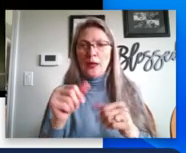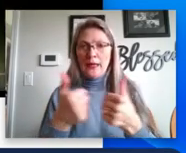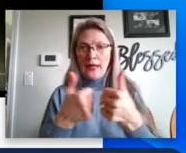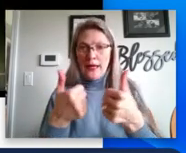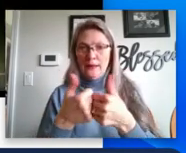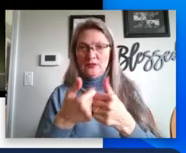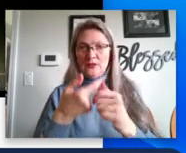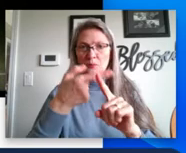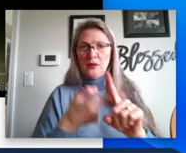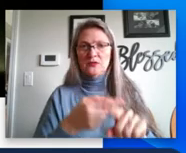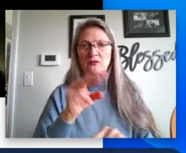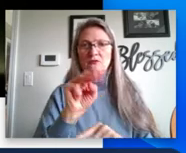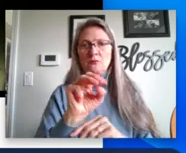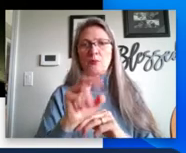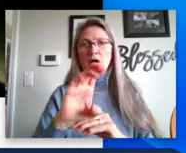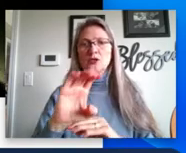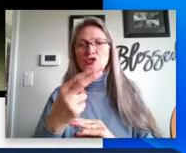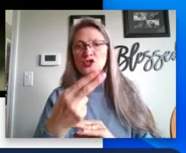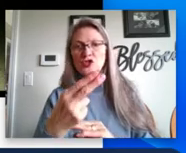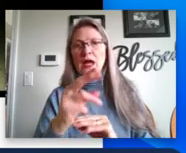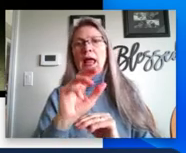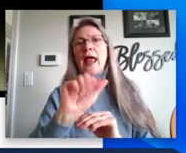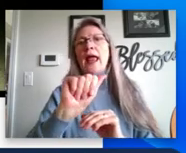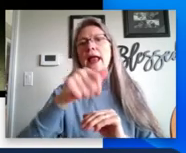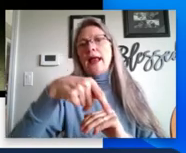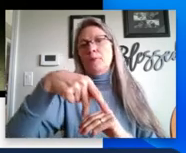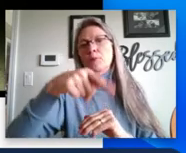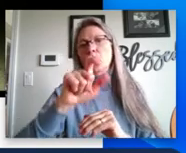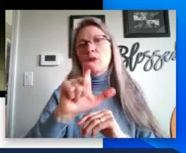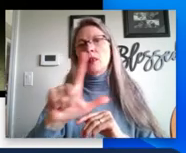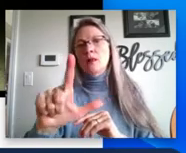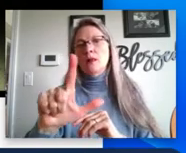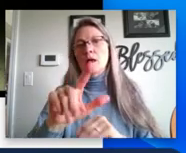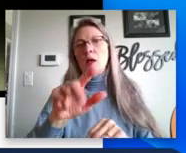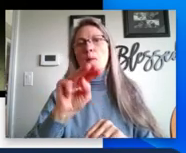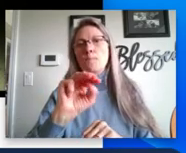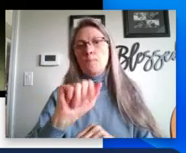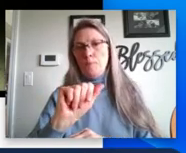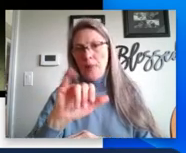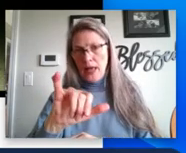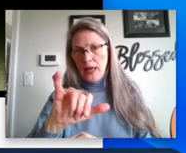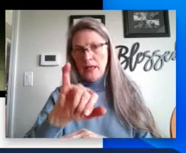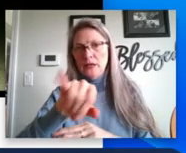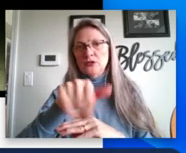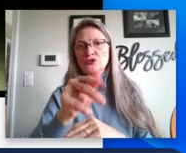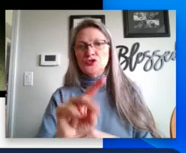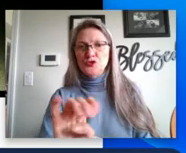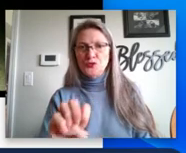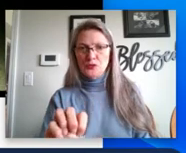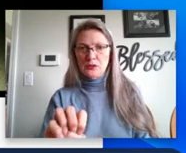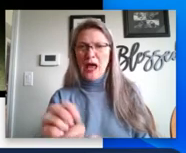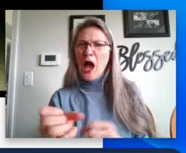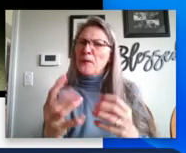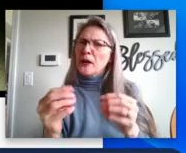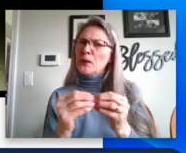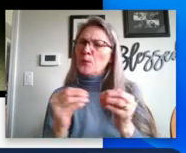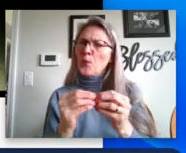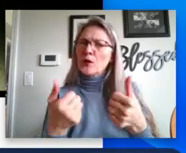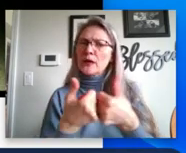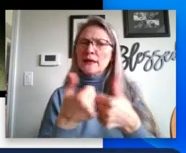March, April, May, and June. How many more games are there in